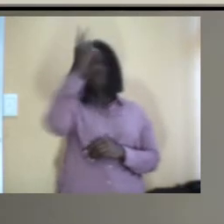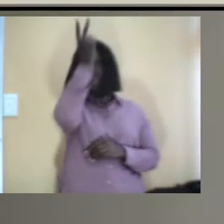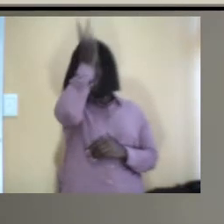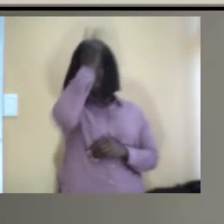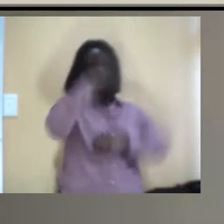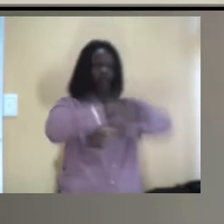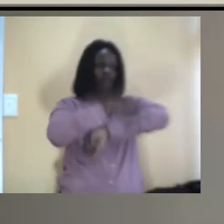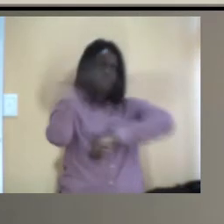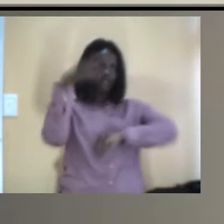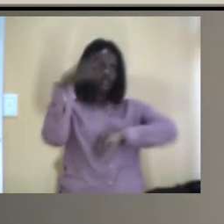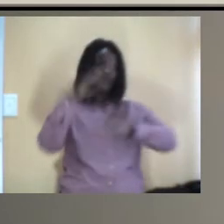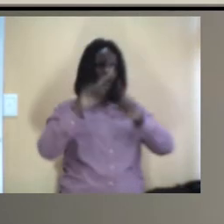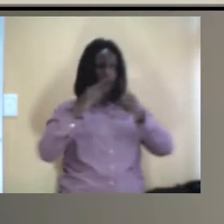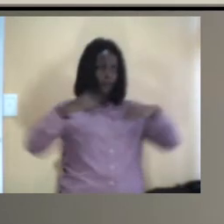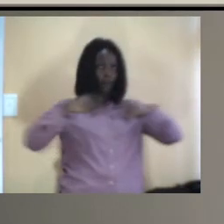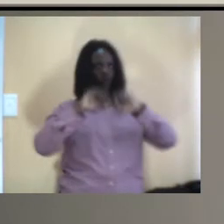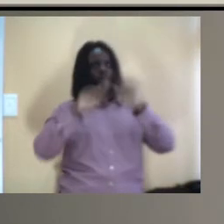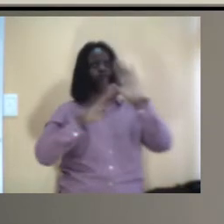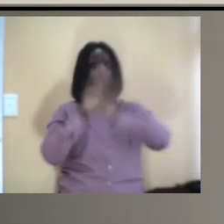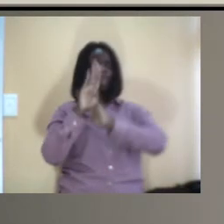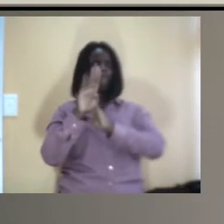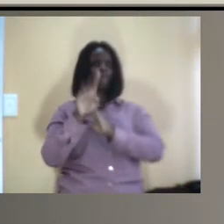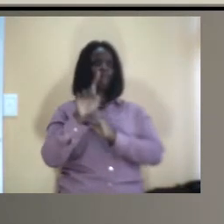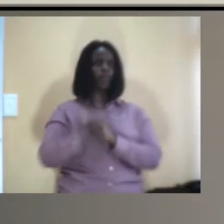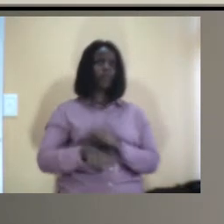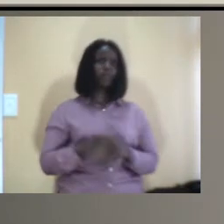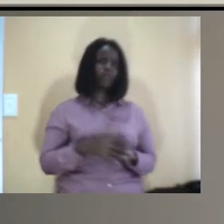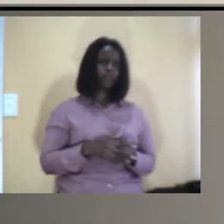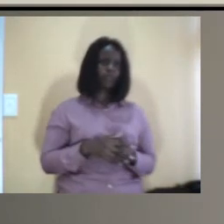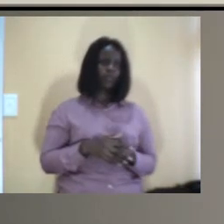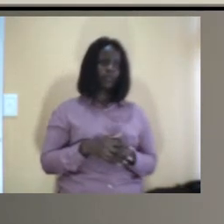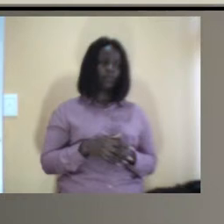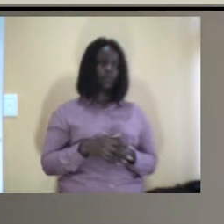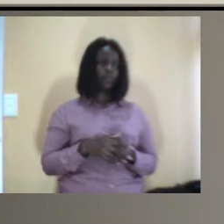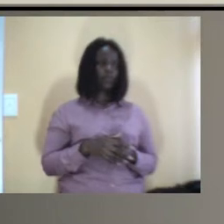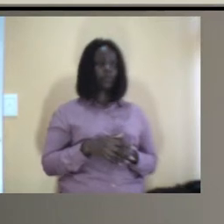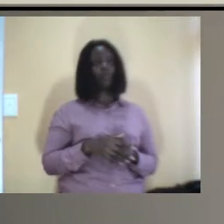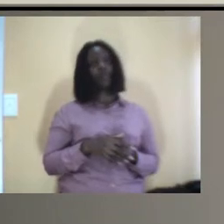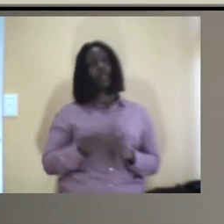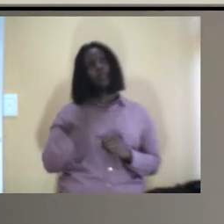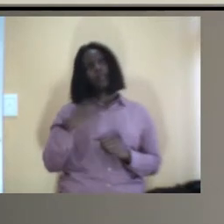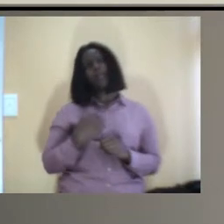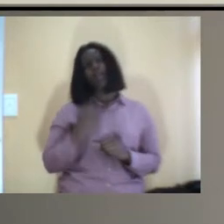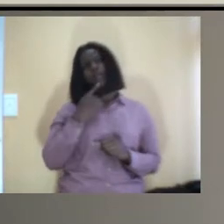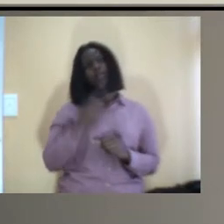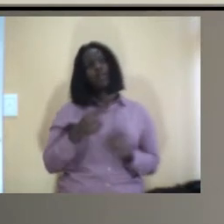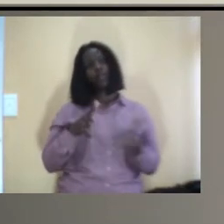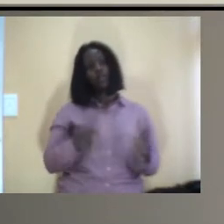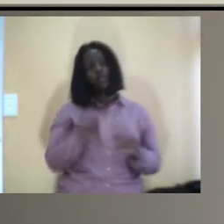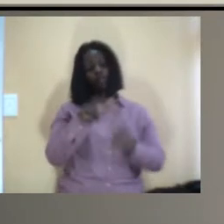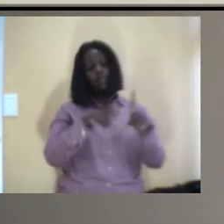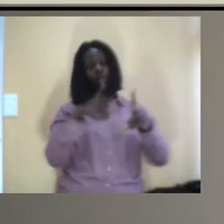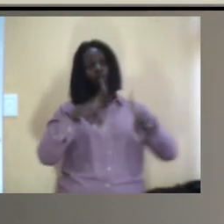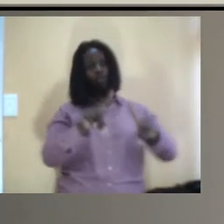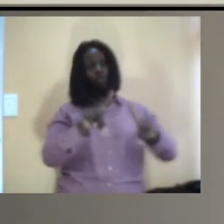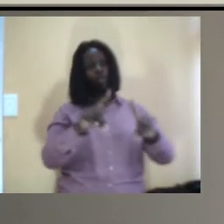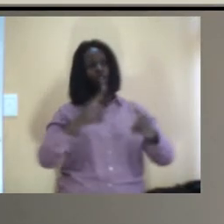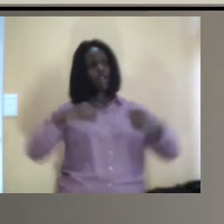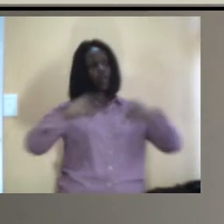we shall emerge victorious. Having said it all, Chairperson, we are